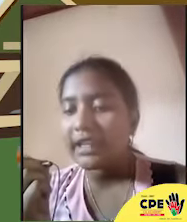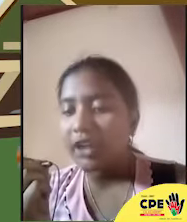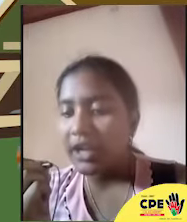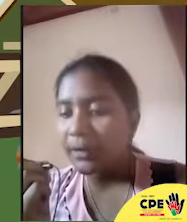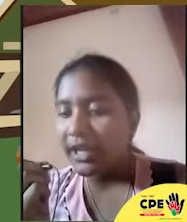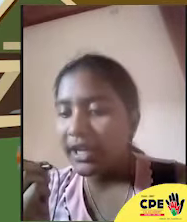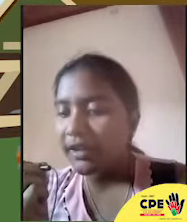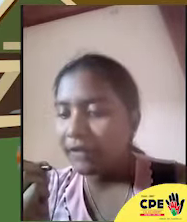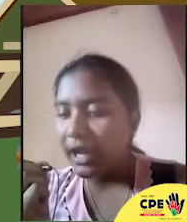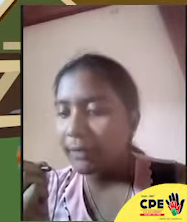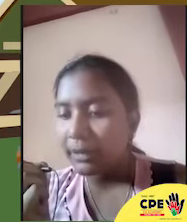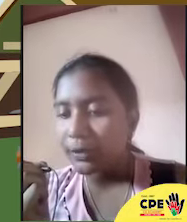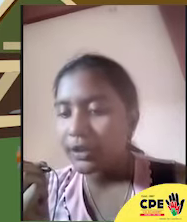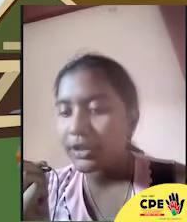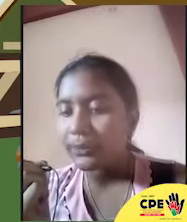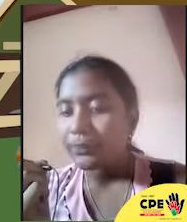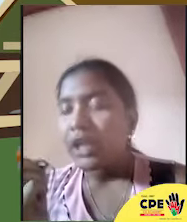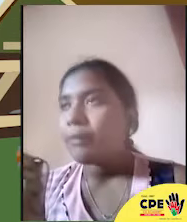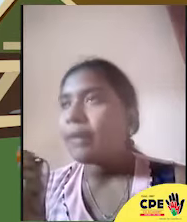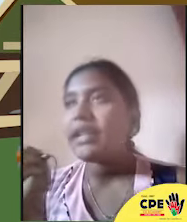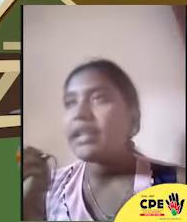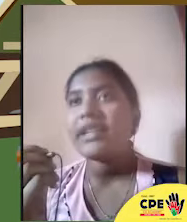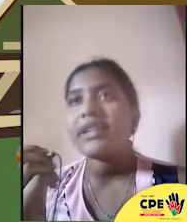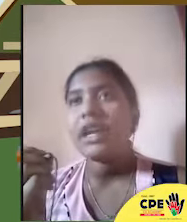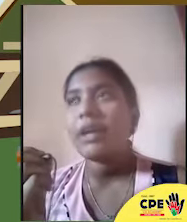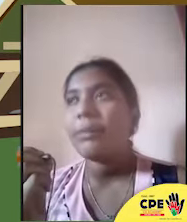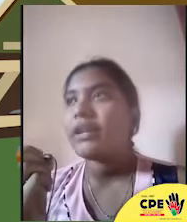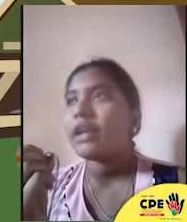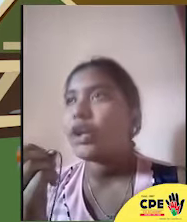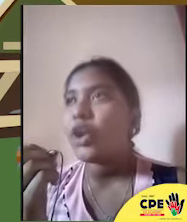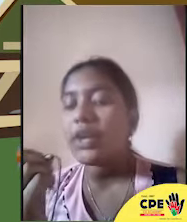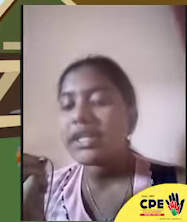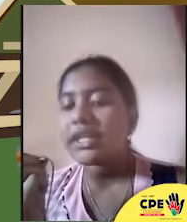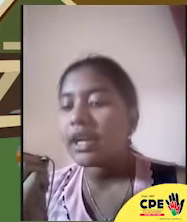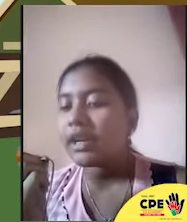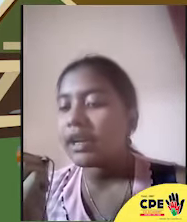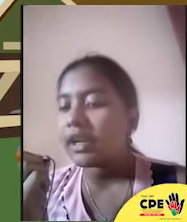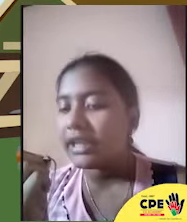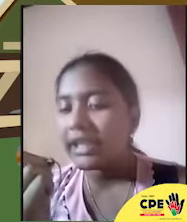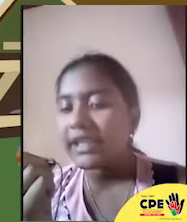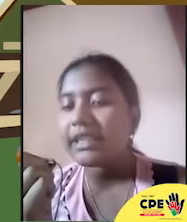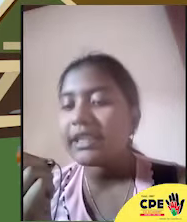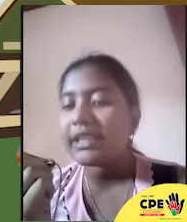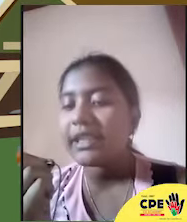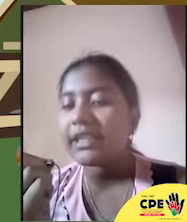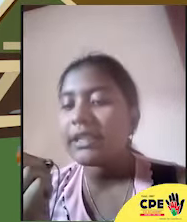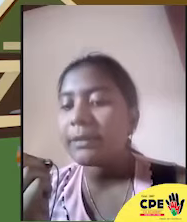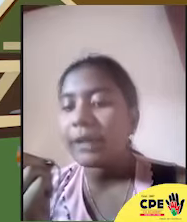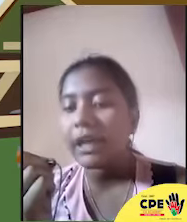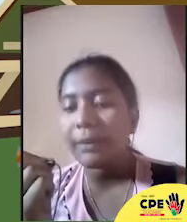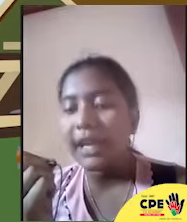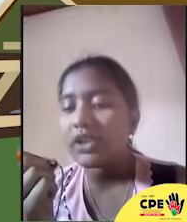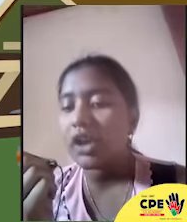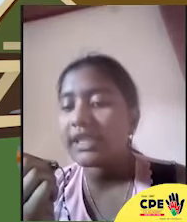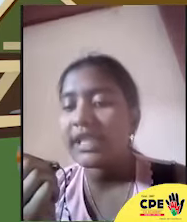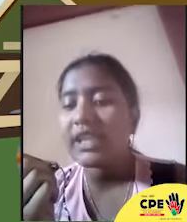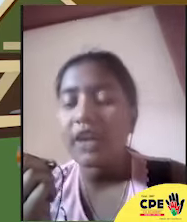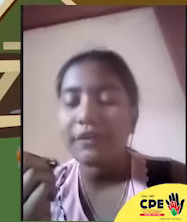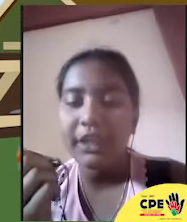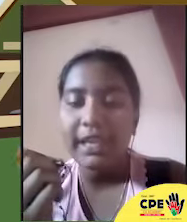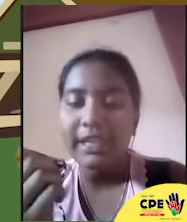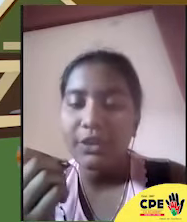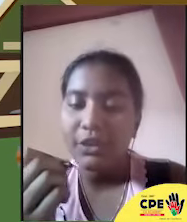the cost price of farm inputs. But no one is decreasing the diesel price or seeds